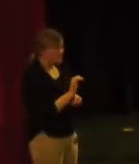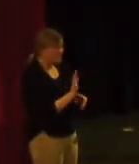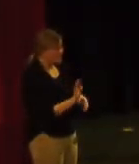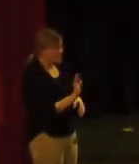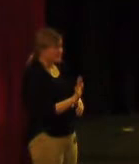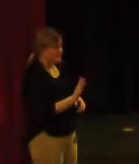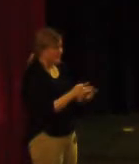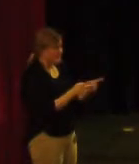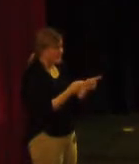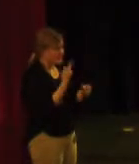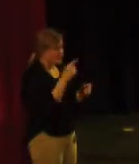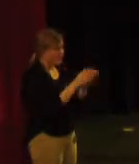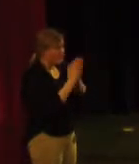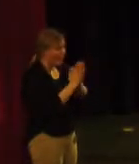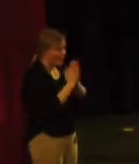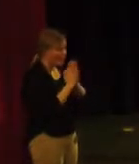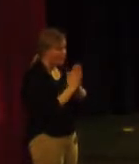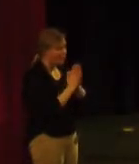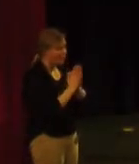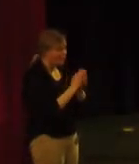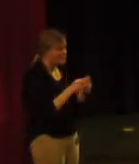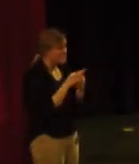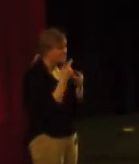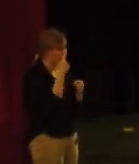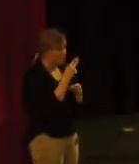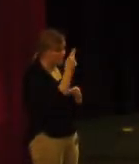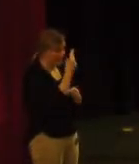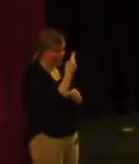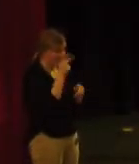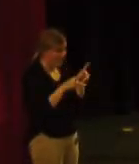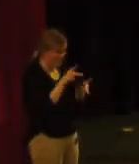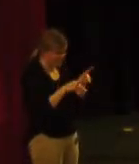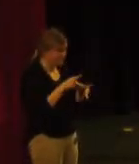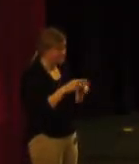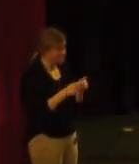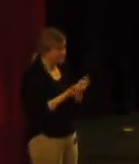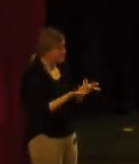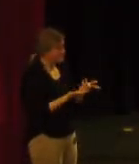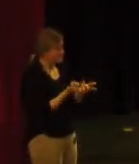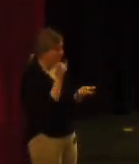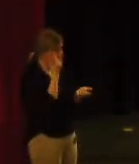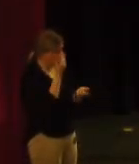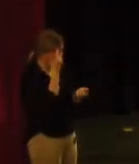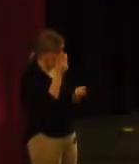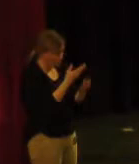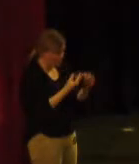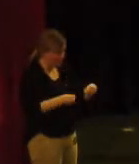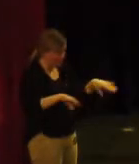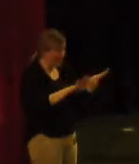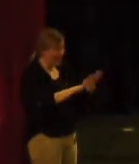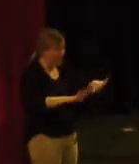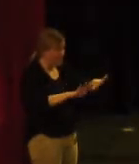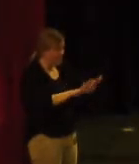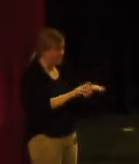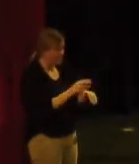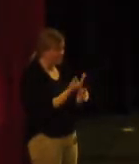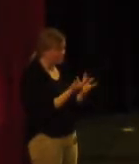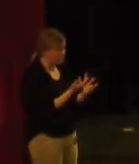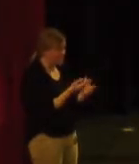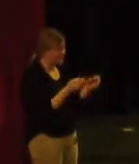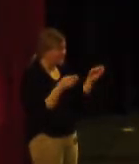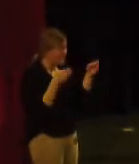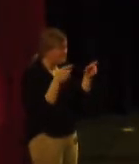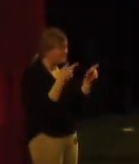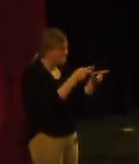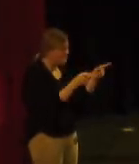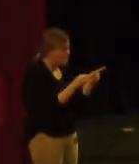a place of prayer, especially for people in the Catholic faith. If you know the geography of New Mexico, Texas, and Mexico, it's kind of at the point where